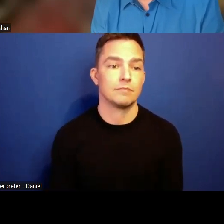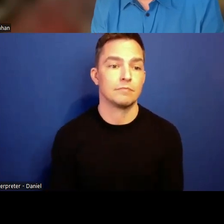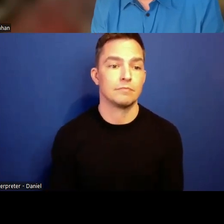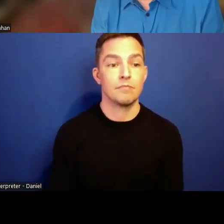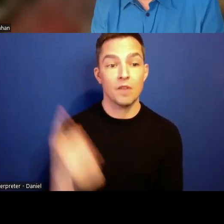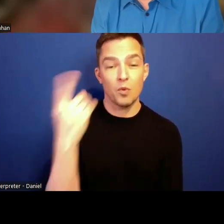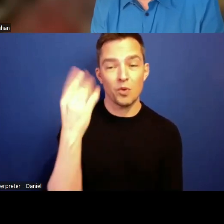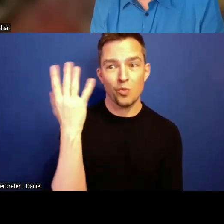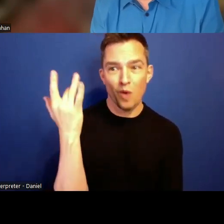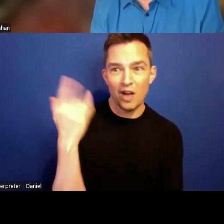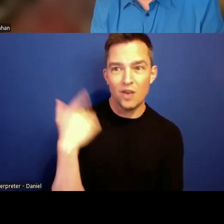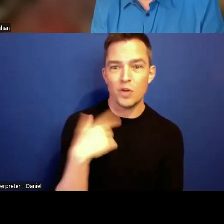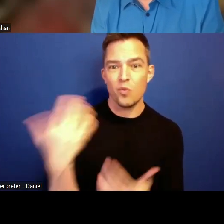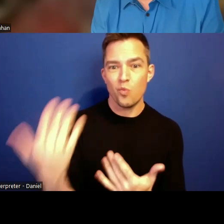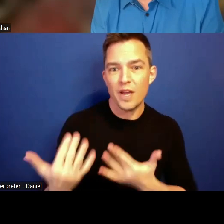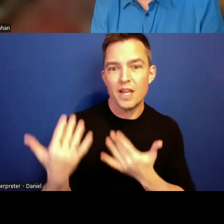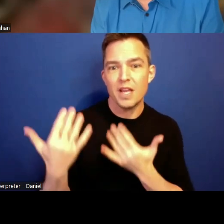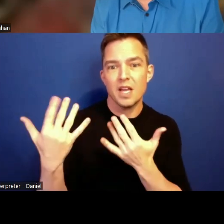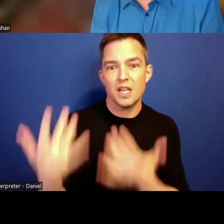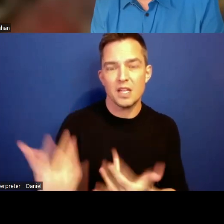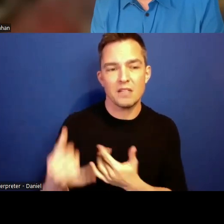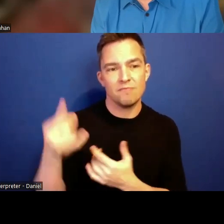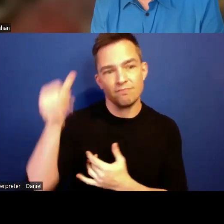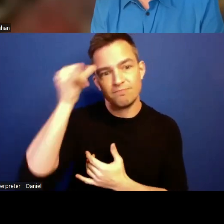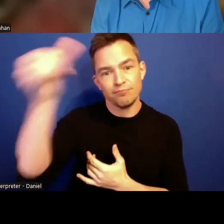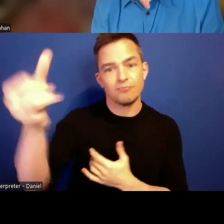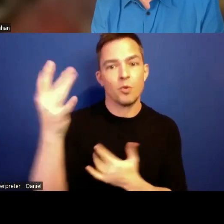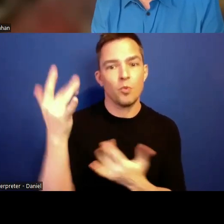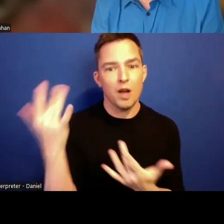I wonder why we waited so long.